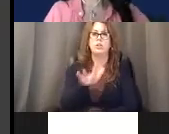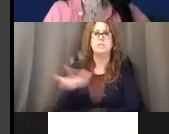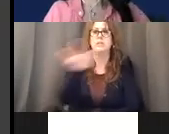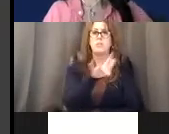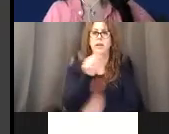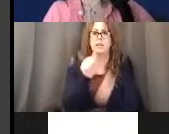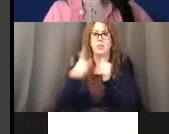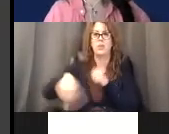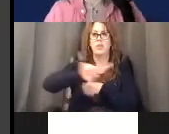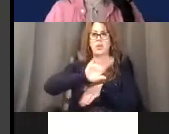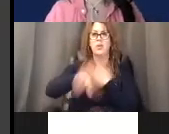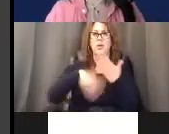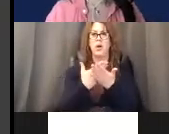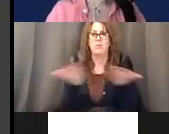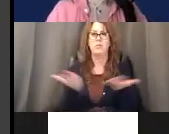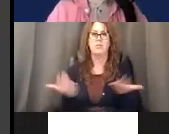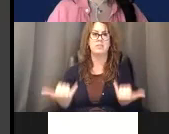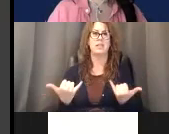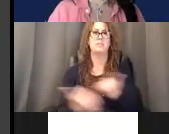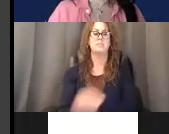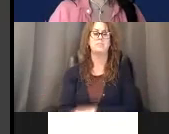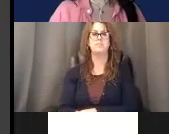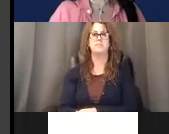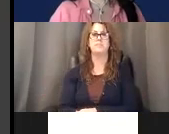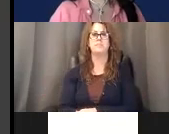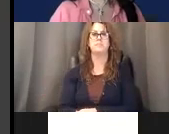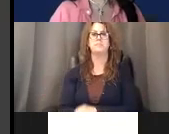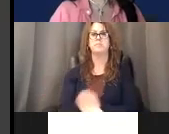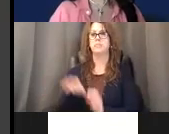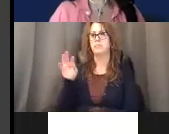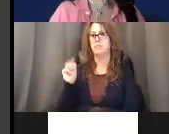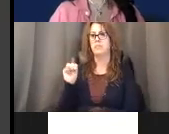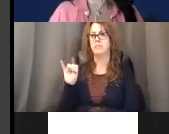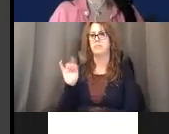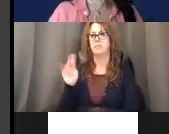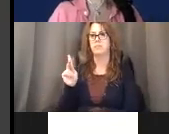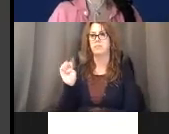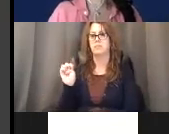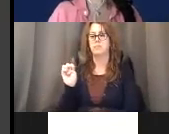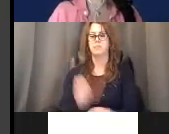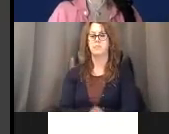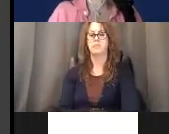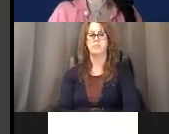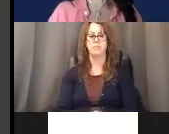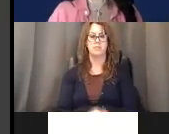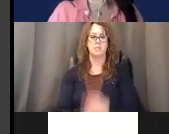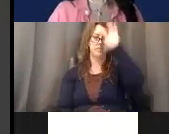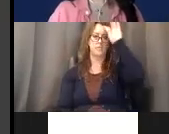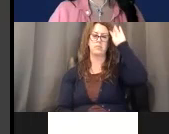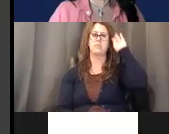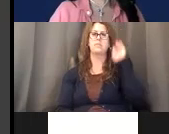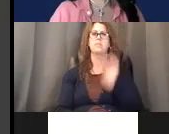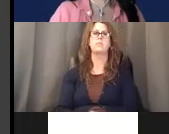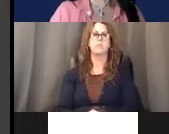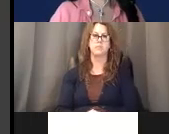Cool. So what we'll do today, and again, just I think a lot of the comments that were said that Hillary shared and others shared as